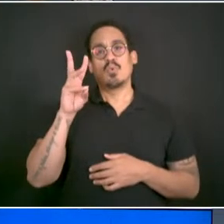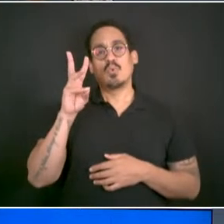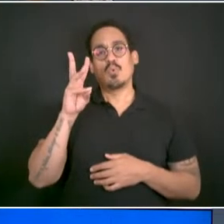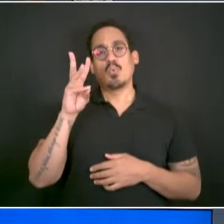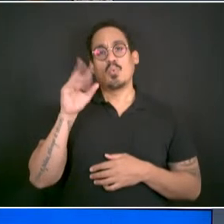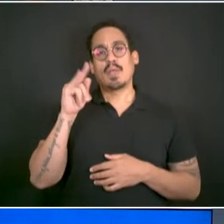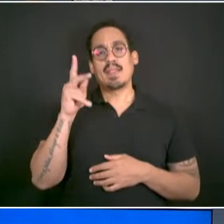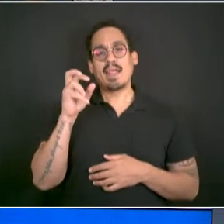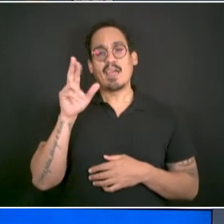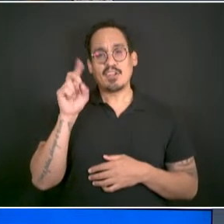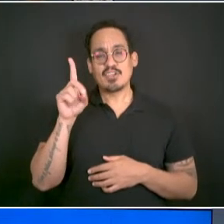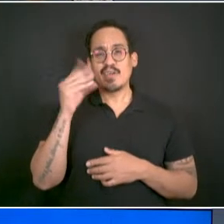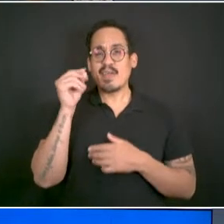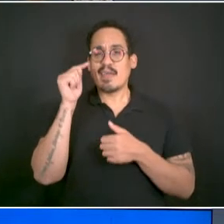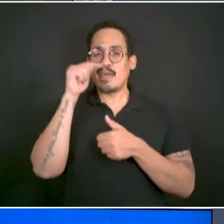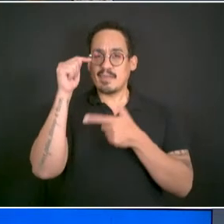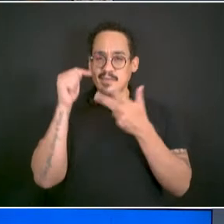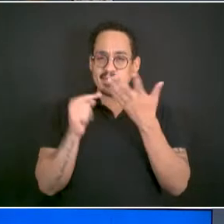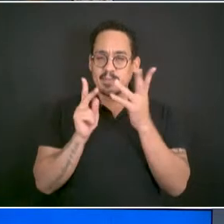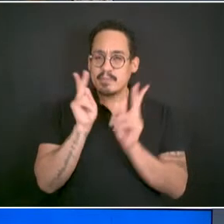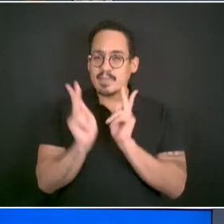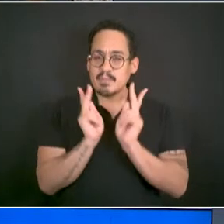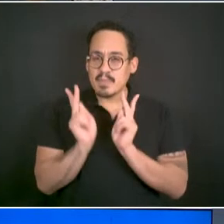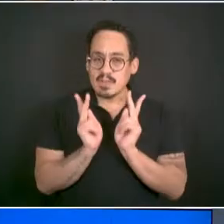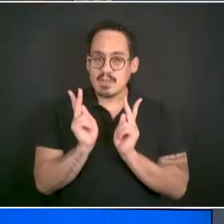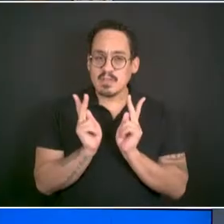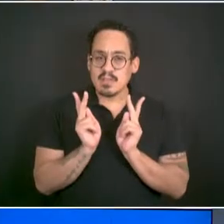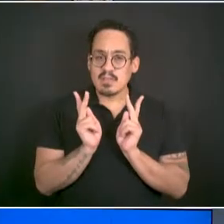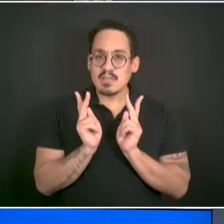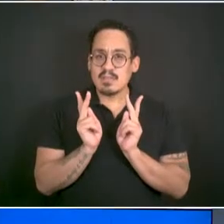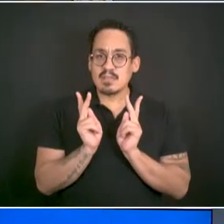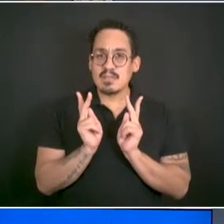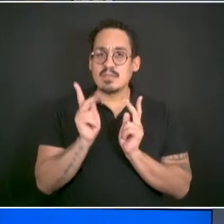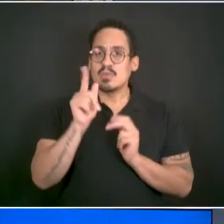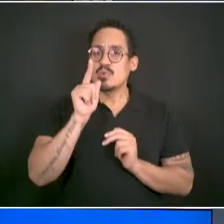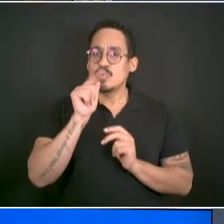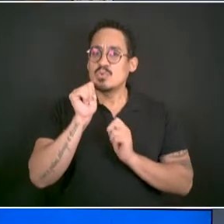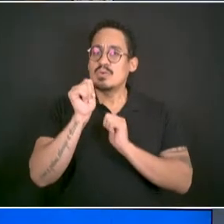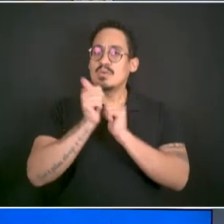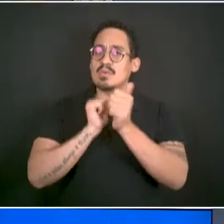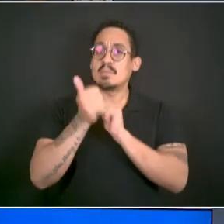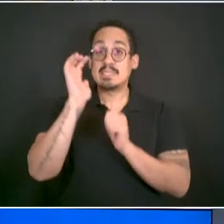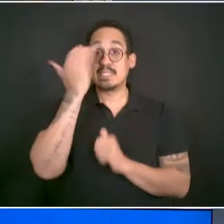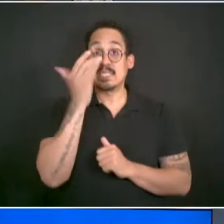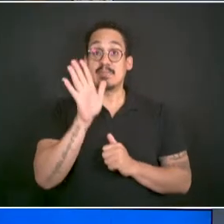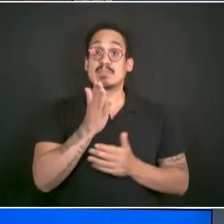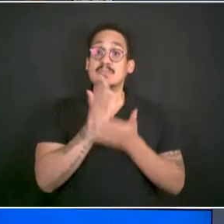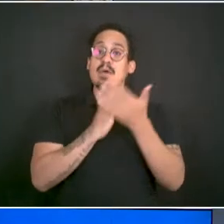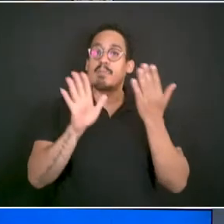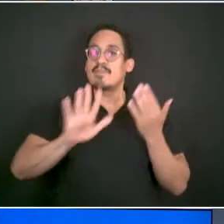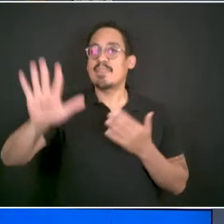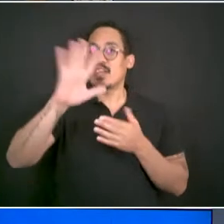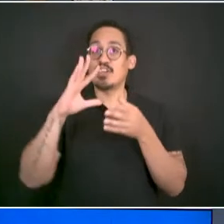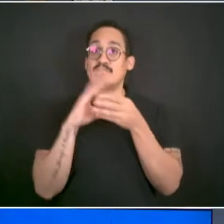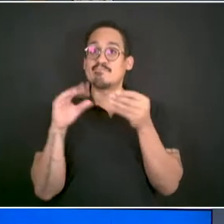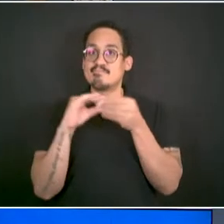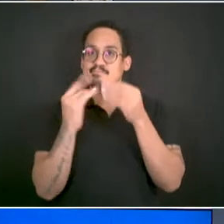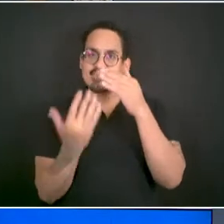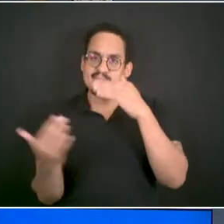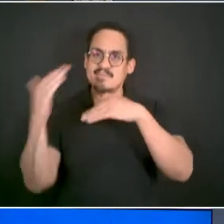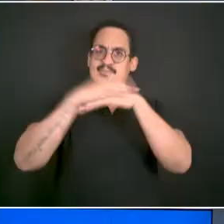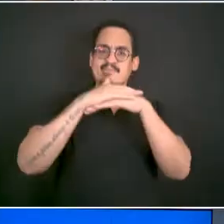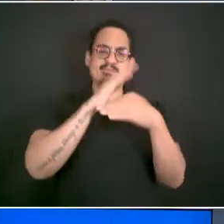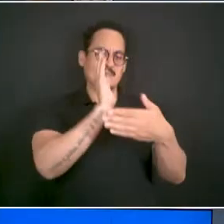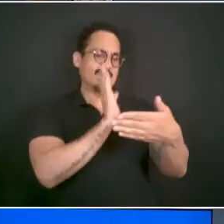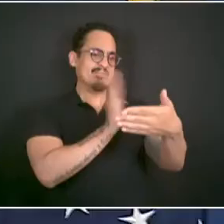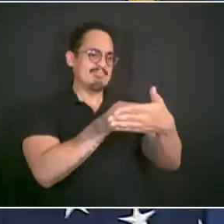huge increase in anti-Semitic incidents and Jew hate that we've seen both last year and in the first part of this year? Well, I